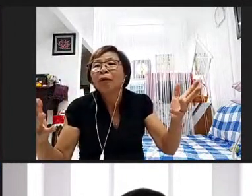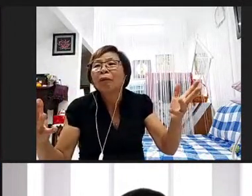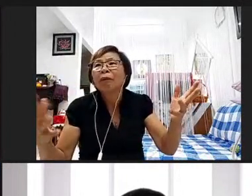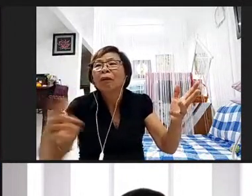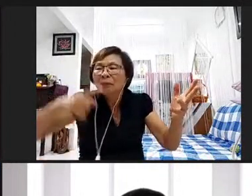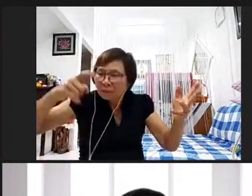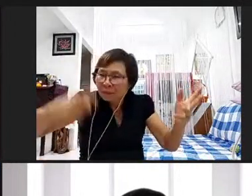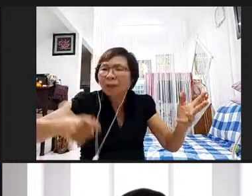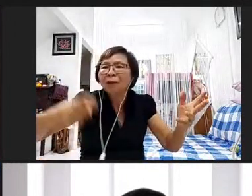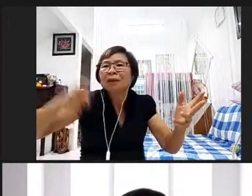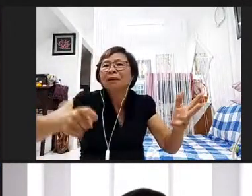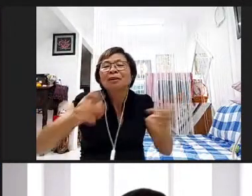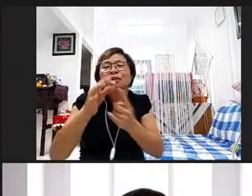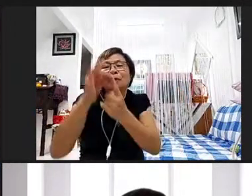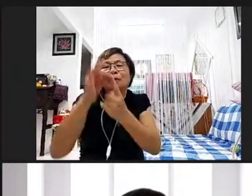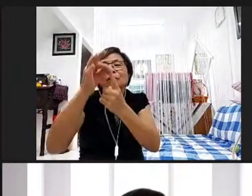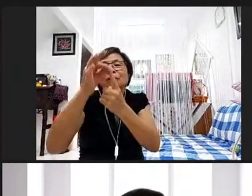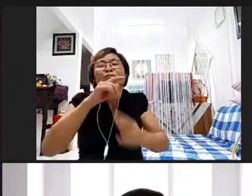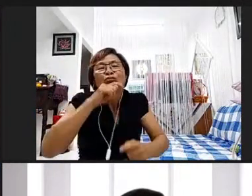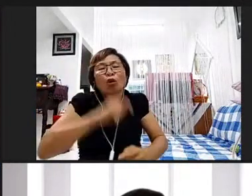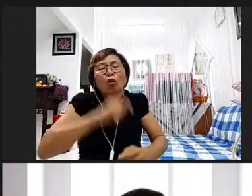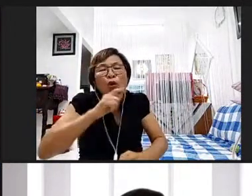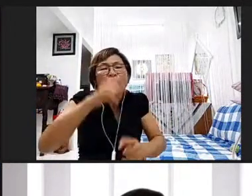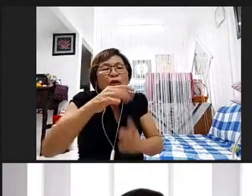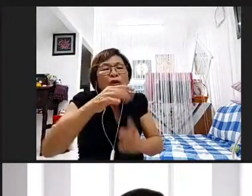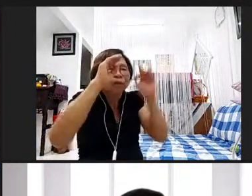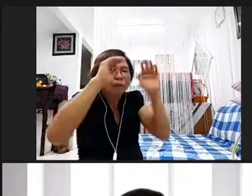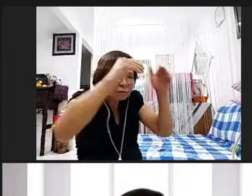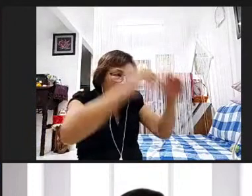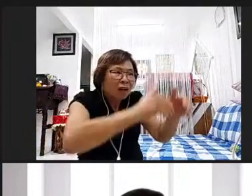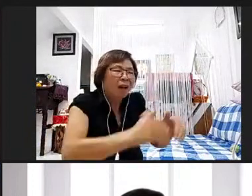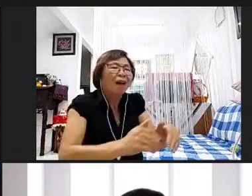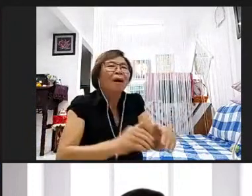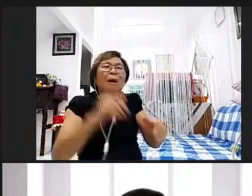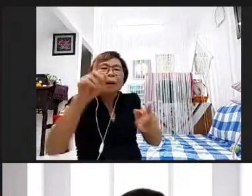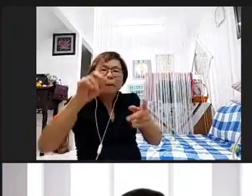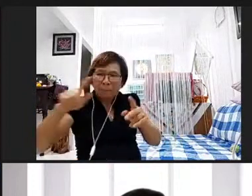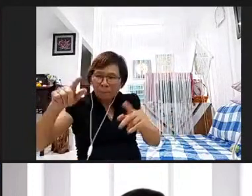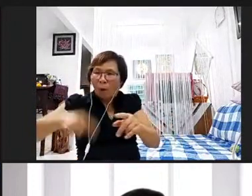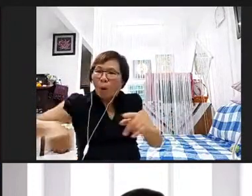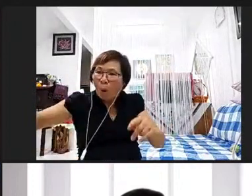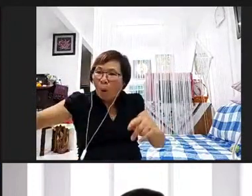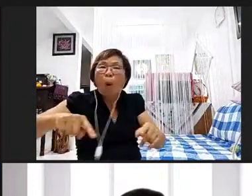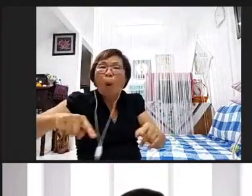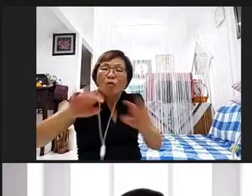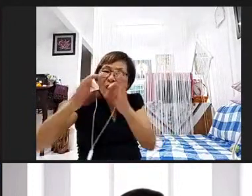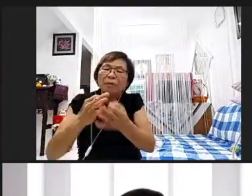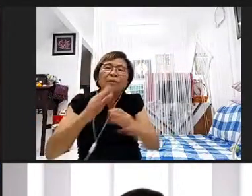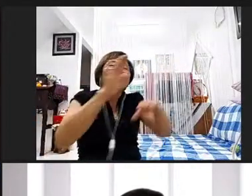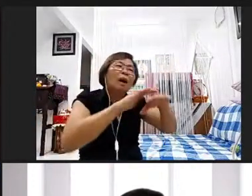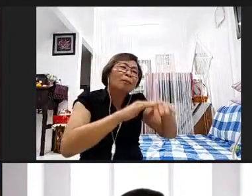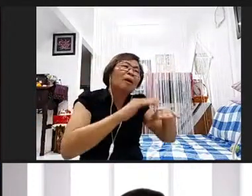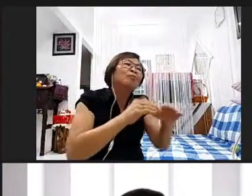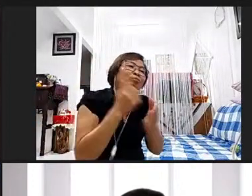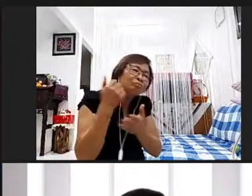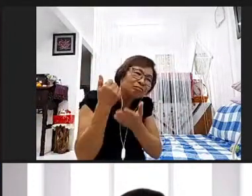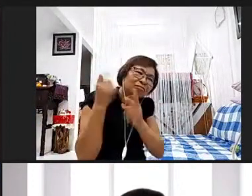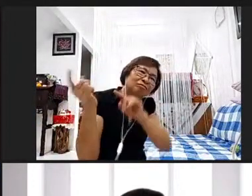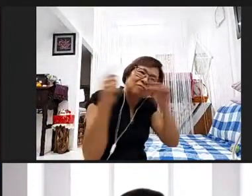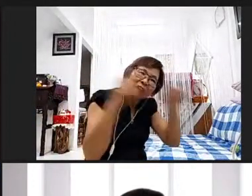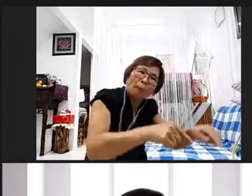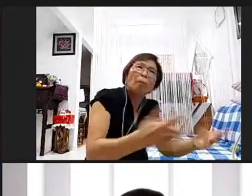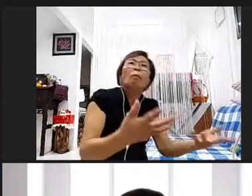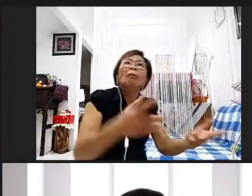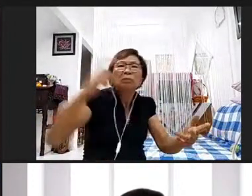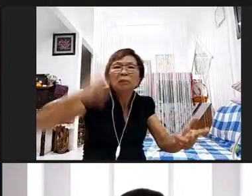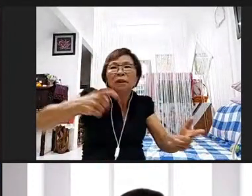need special attention and people to reach out to them. So that is one